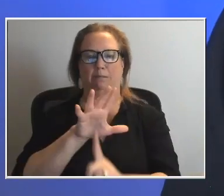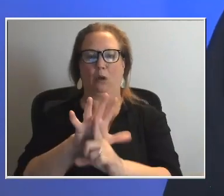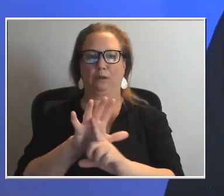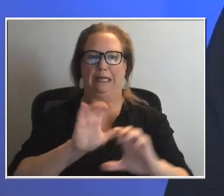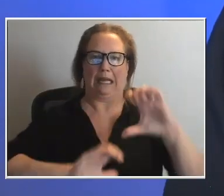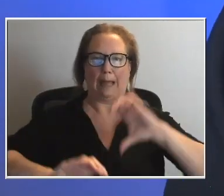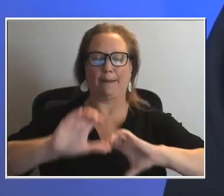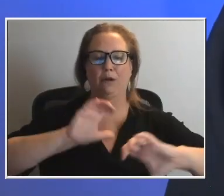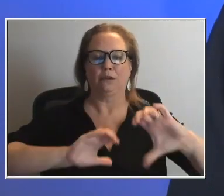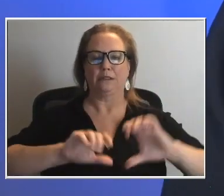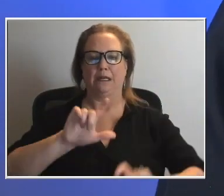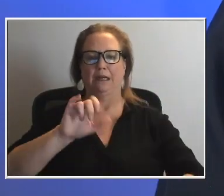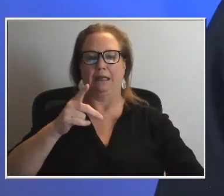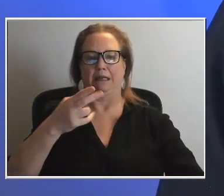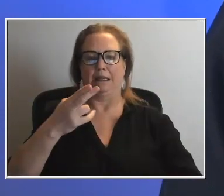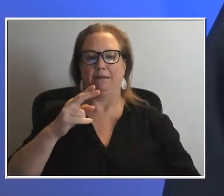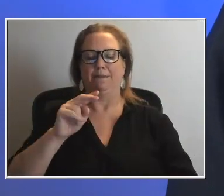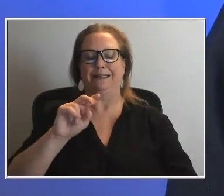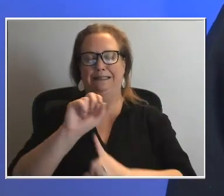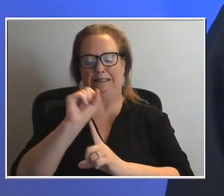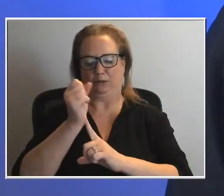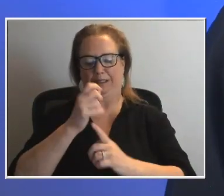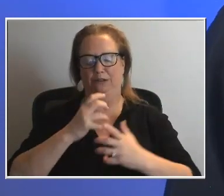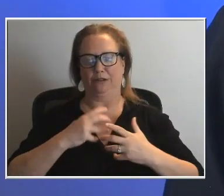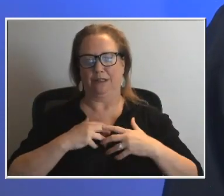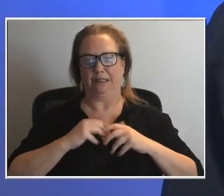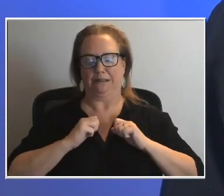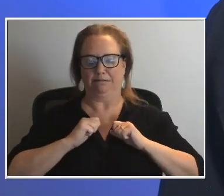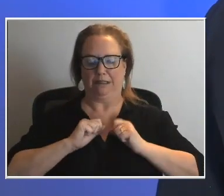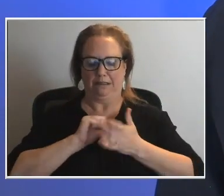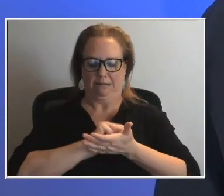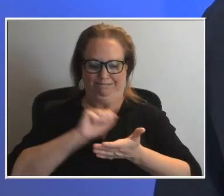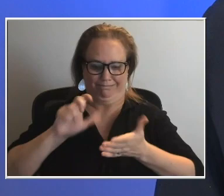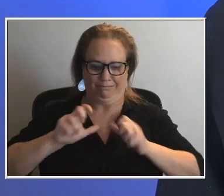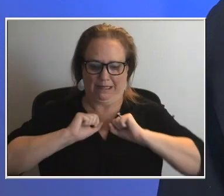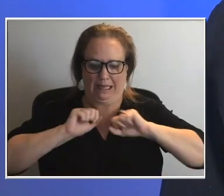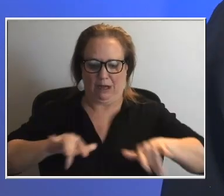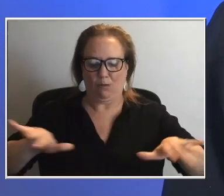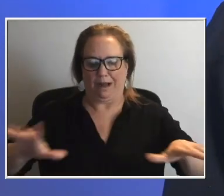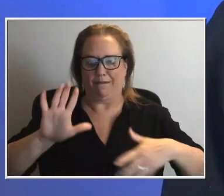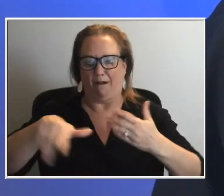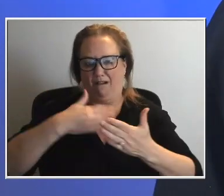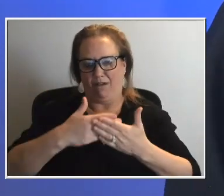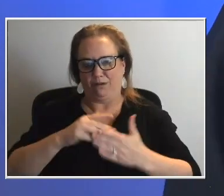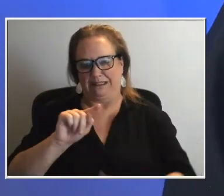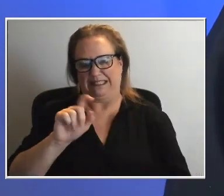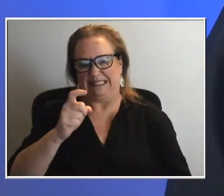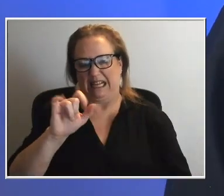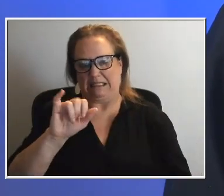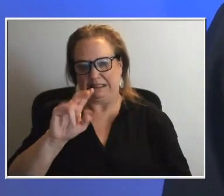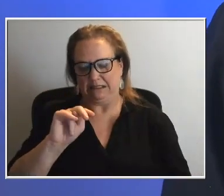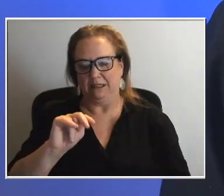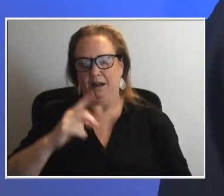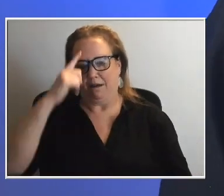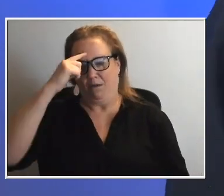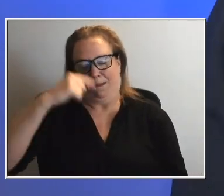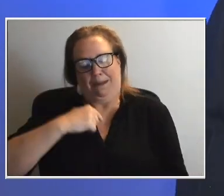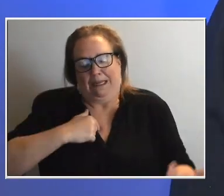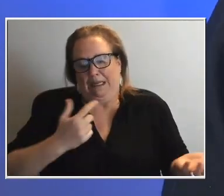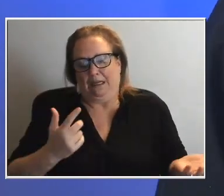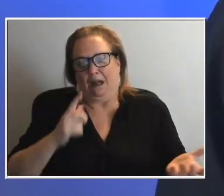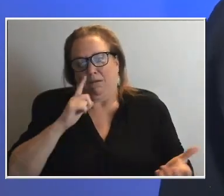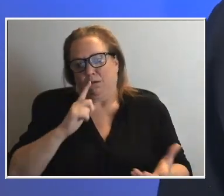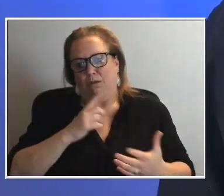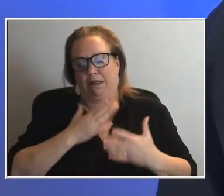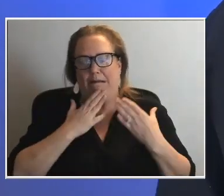lymph system is helping us expunge all those things. And you know, for me, I think I was really grateful the